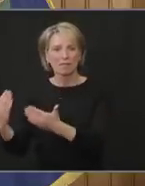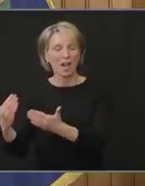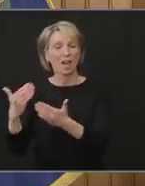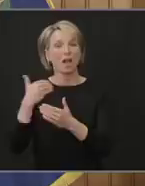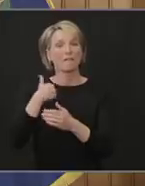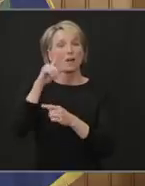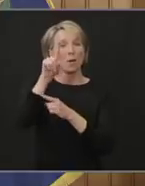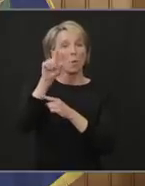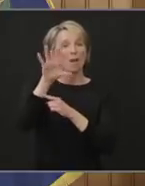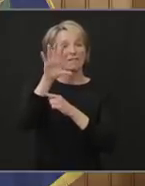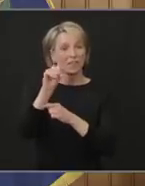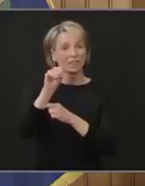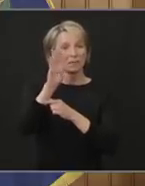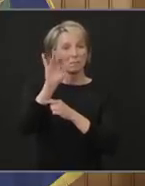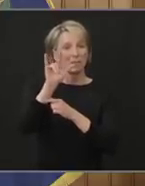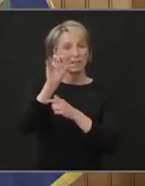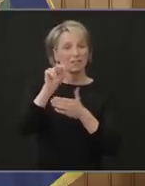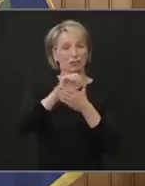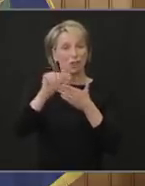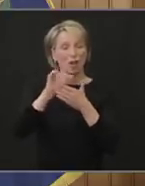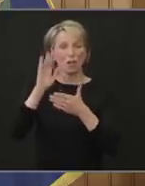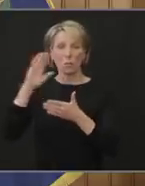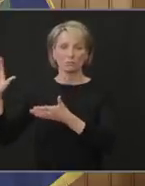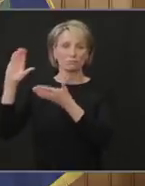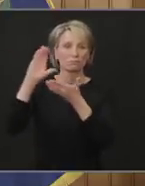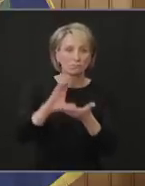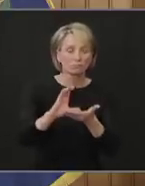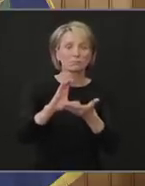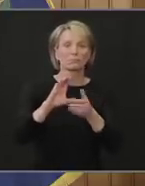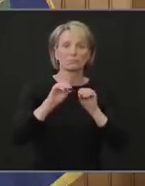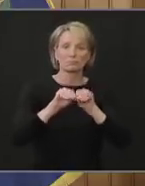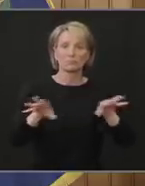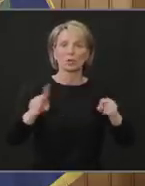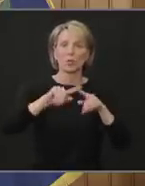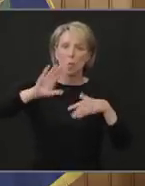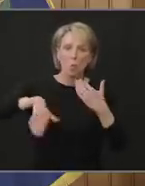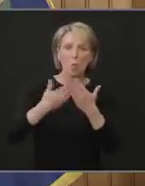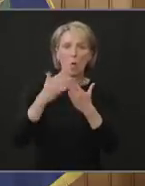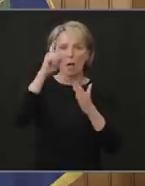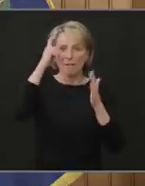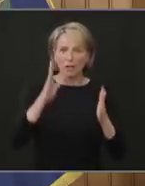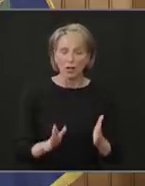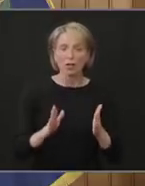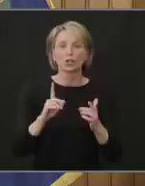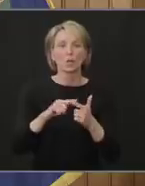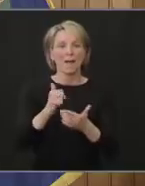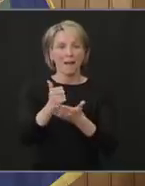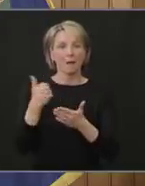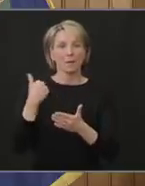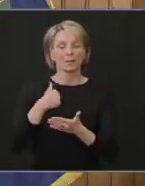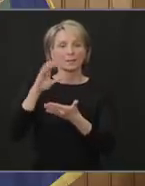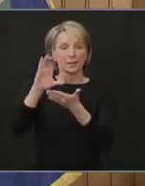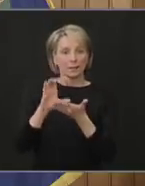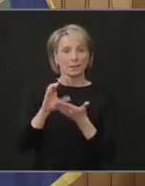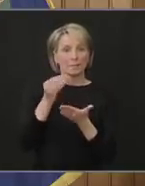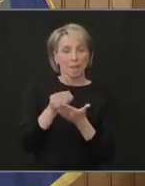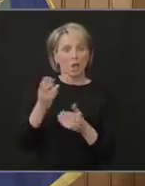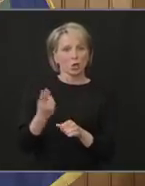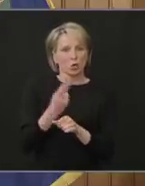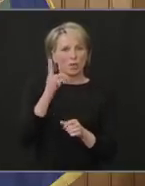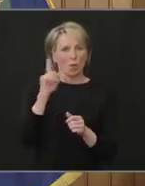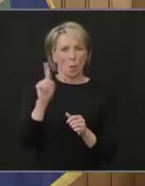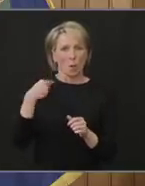billion that is going to all the governors spread across, so we can target that money where it's absolutely